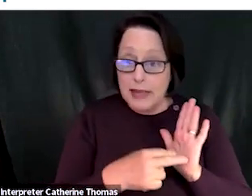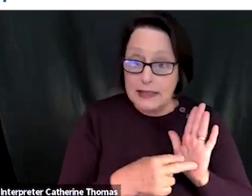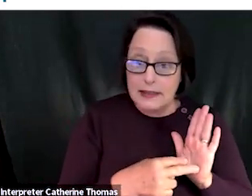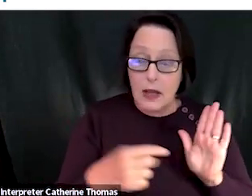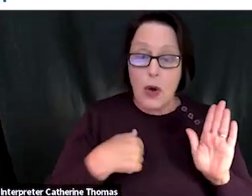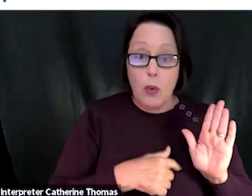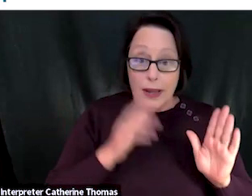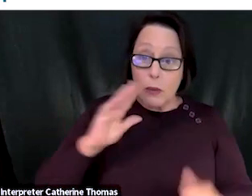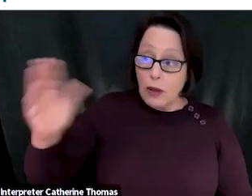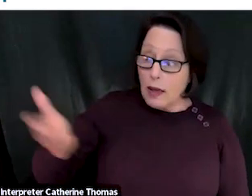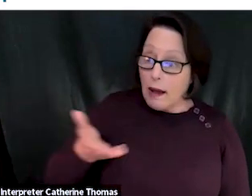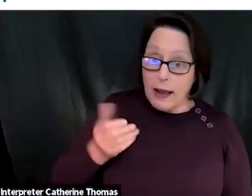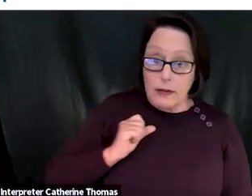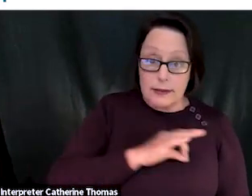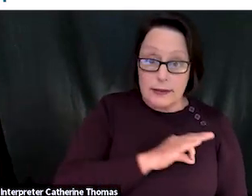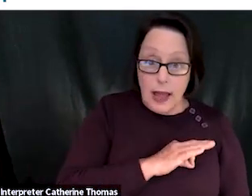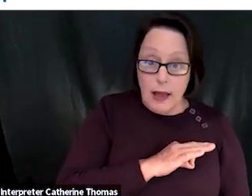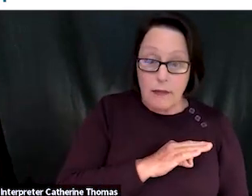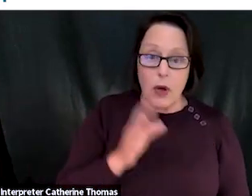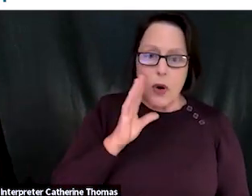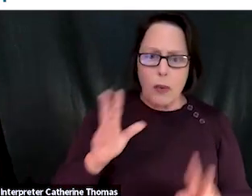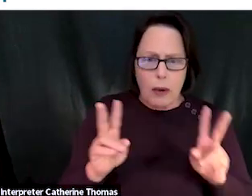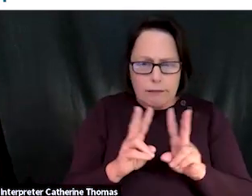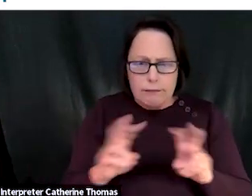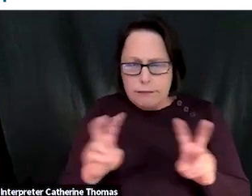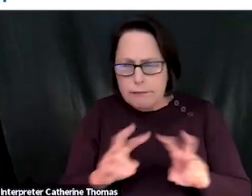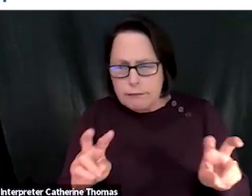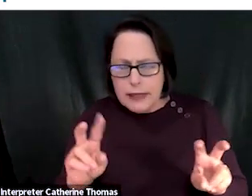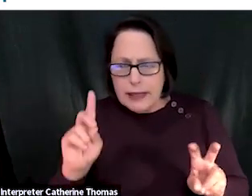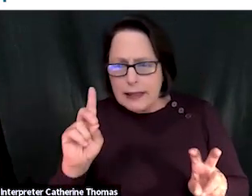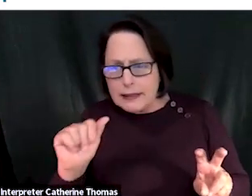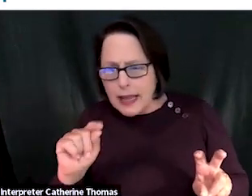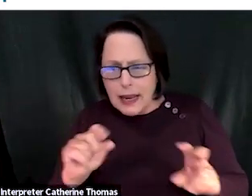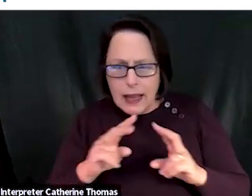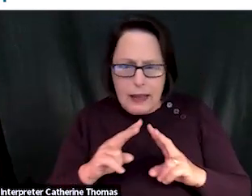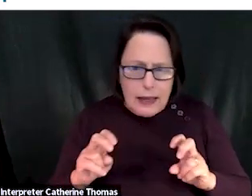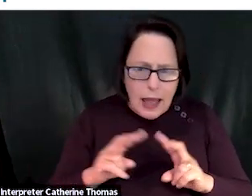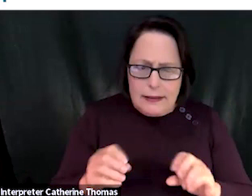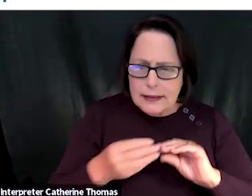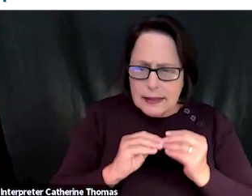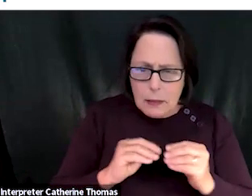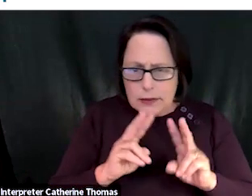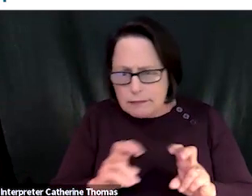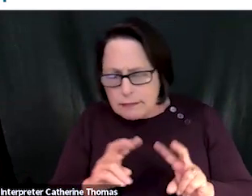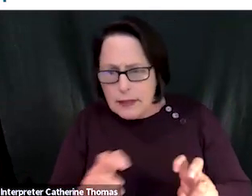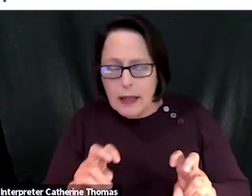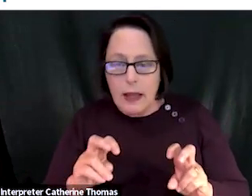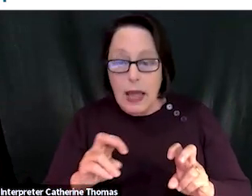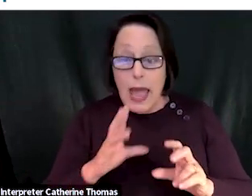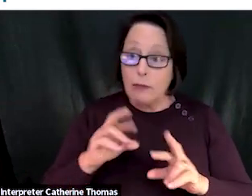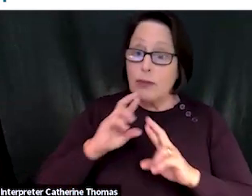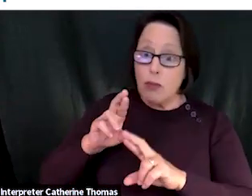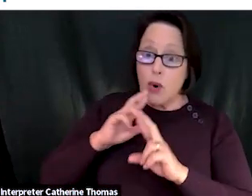hire dedicated staff for data analysis and reporting, and identify